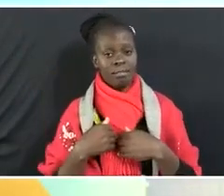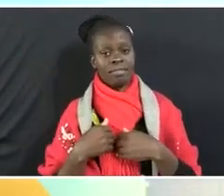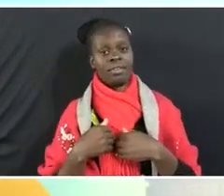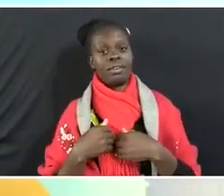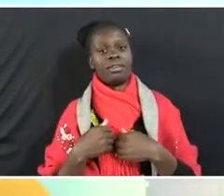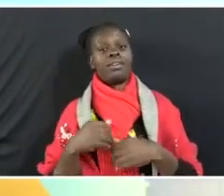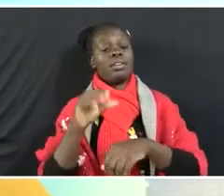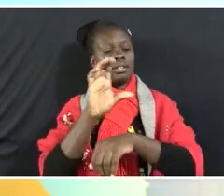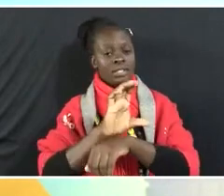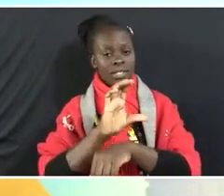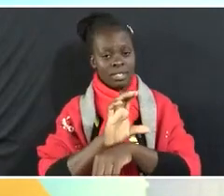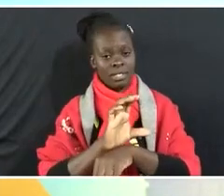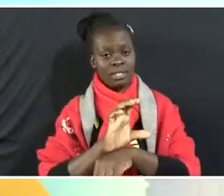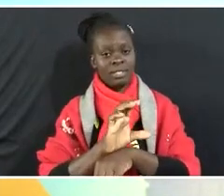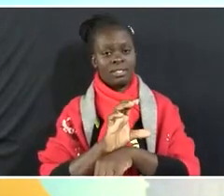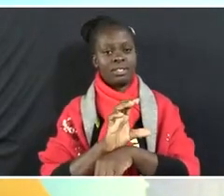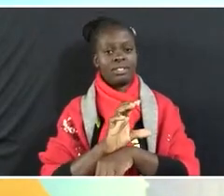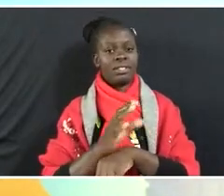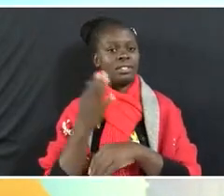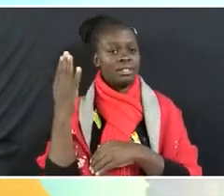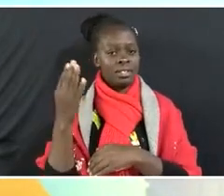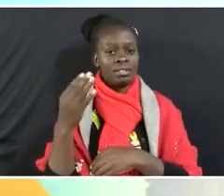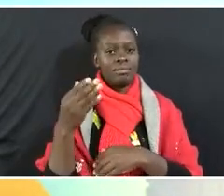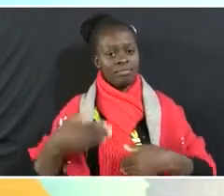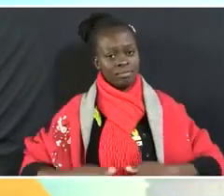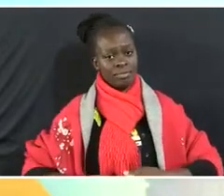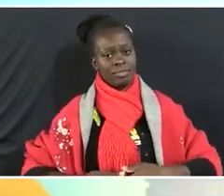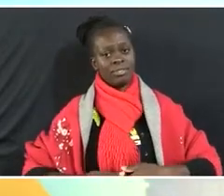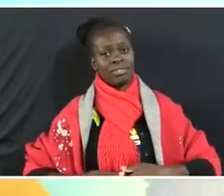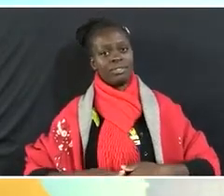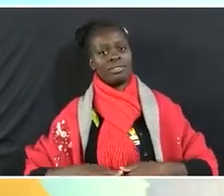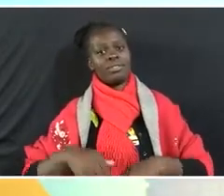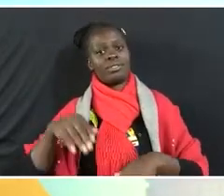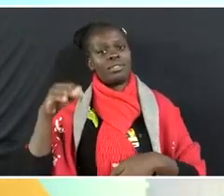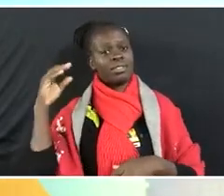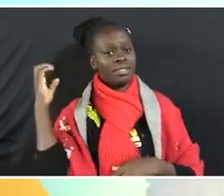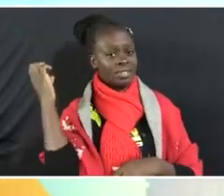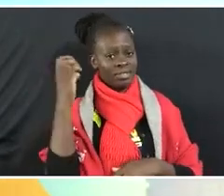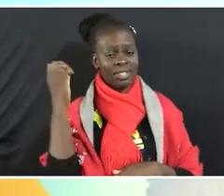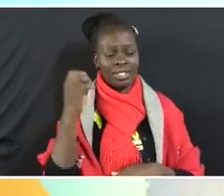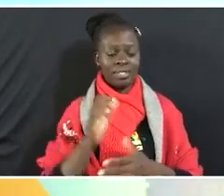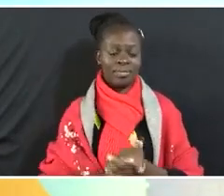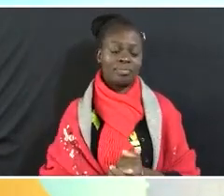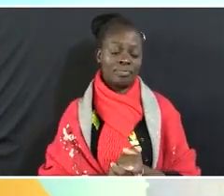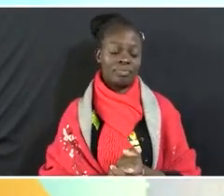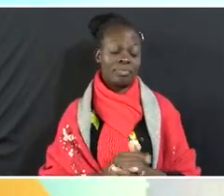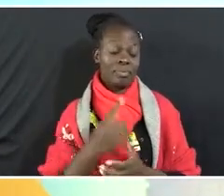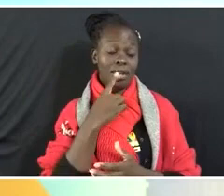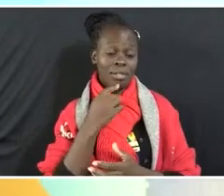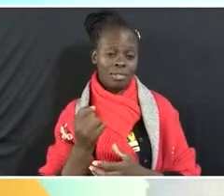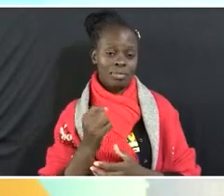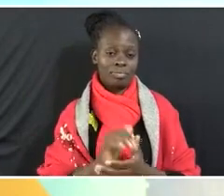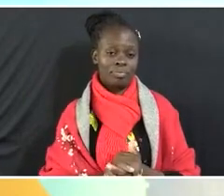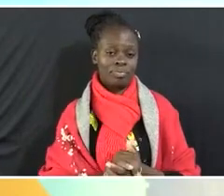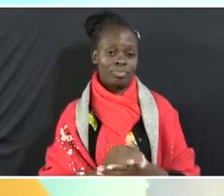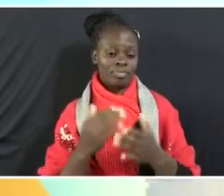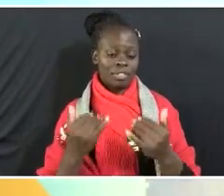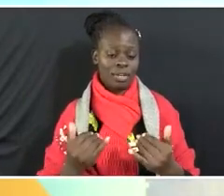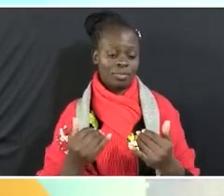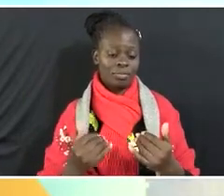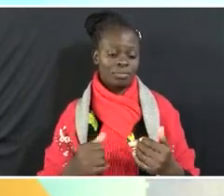youth rally and they sent greetings. Greetings will be too many from the young people, so let me not go to that.